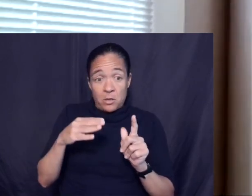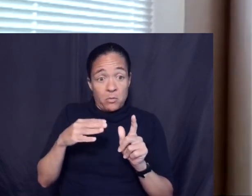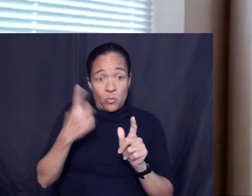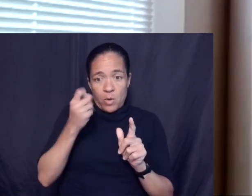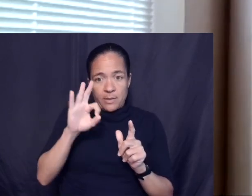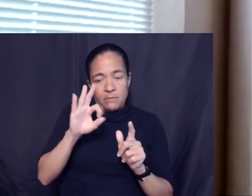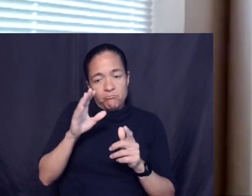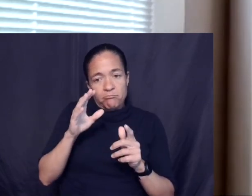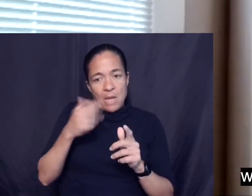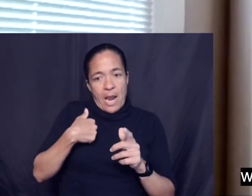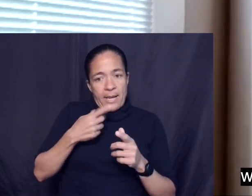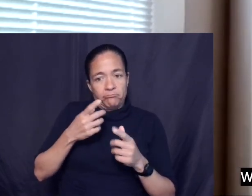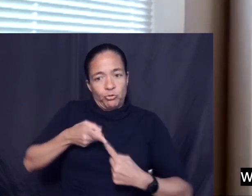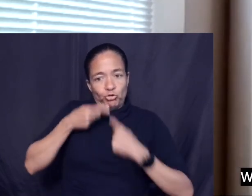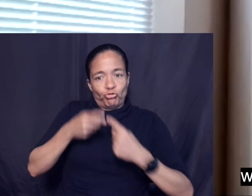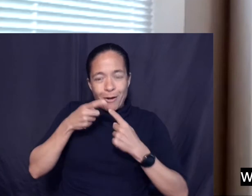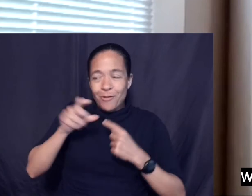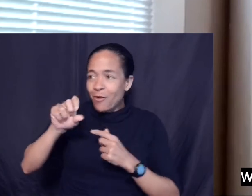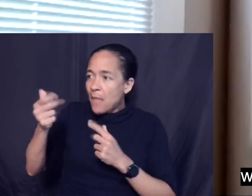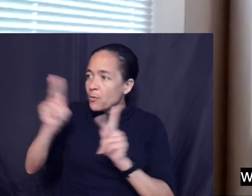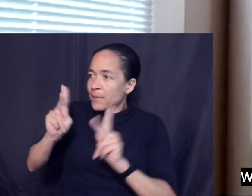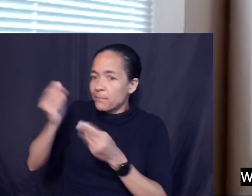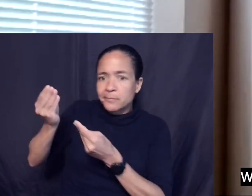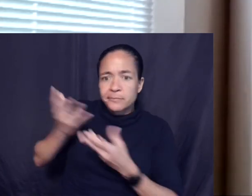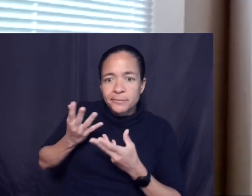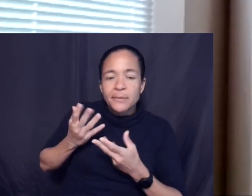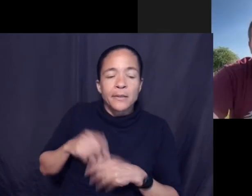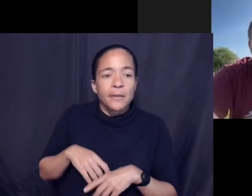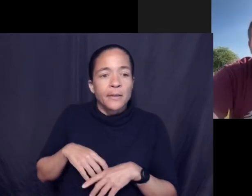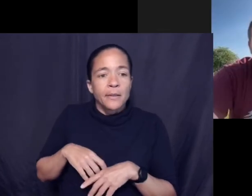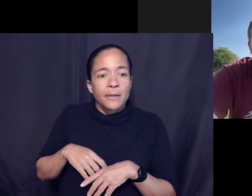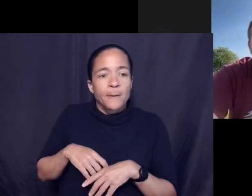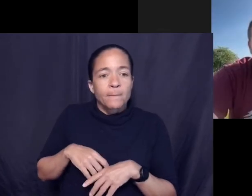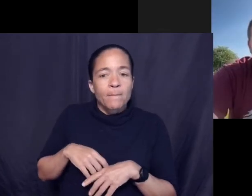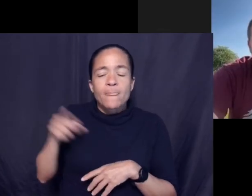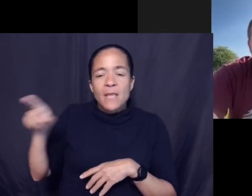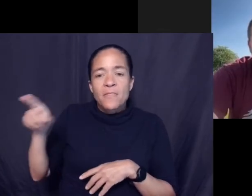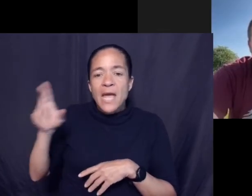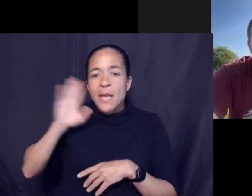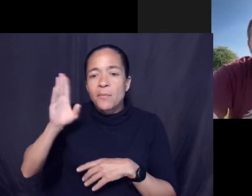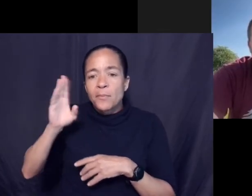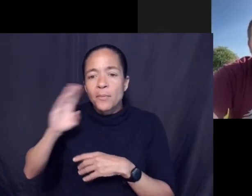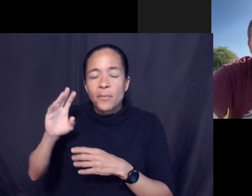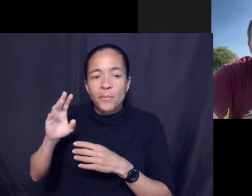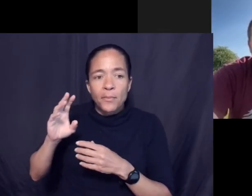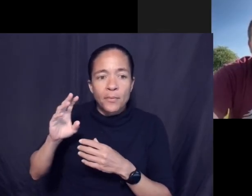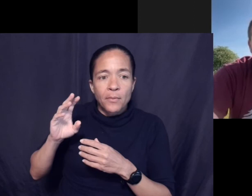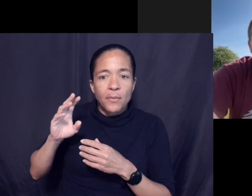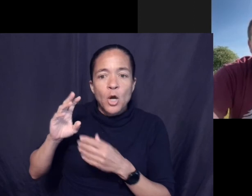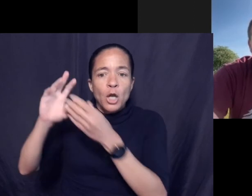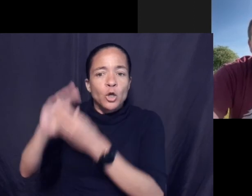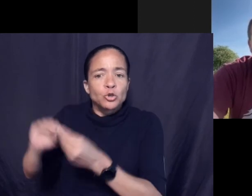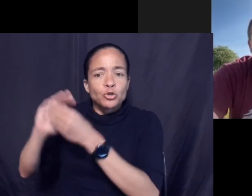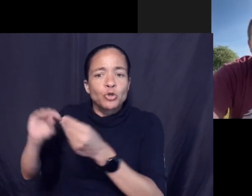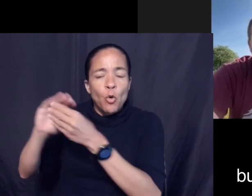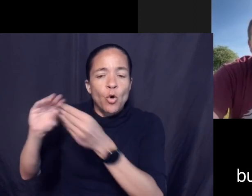with the first couple years was other people saying things to me like, telling stories of someone that they knew who was born